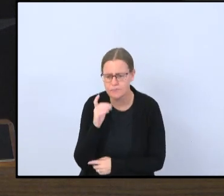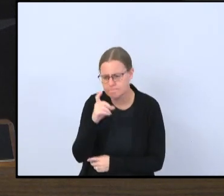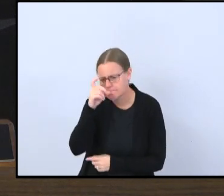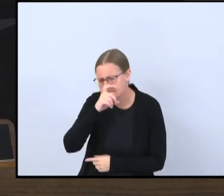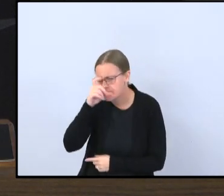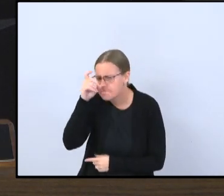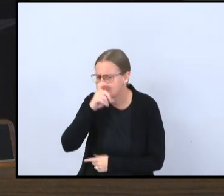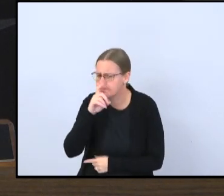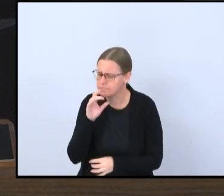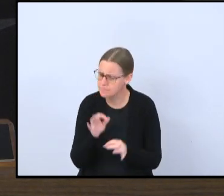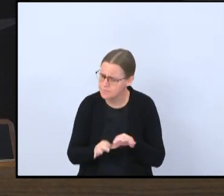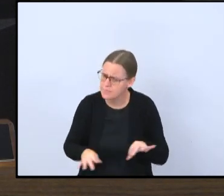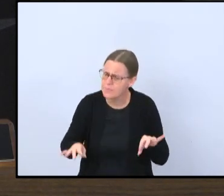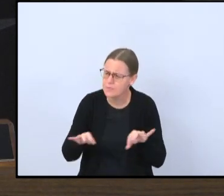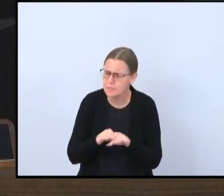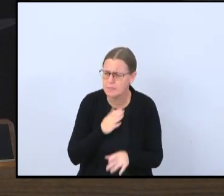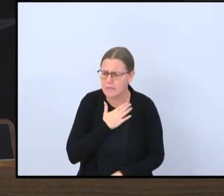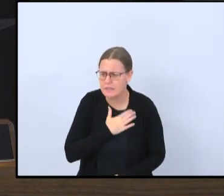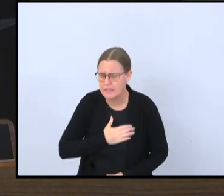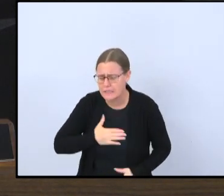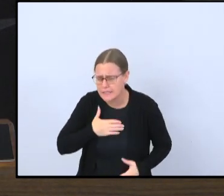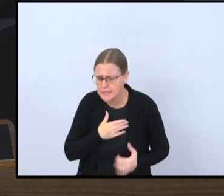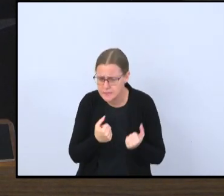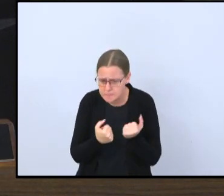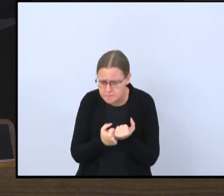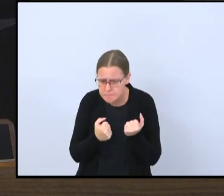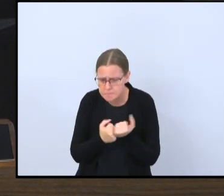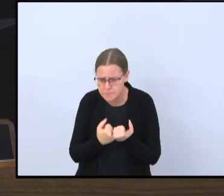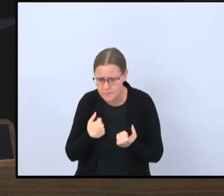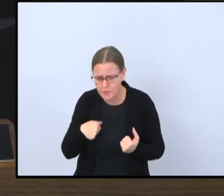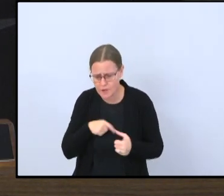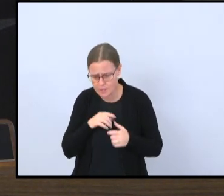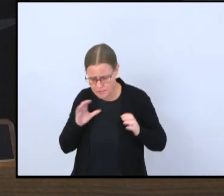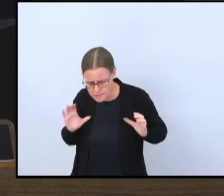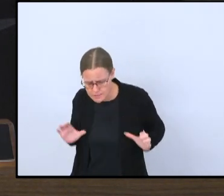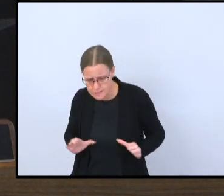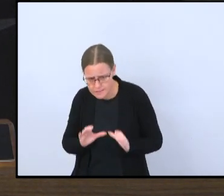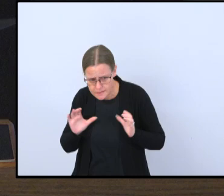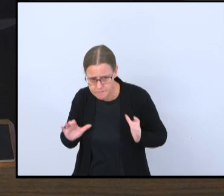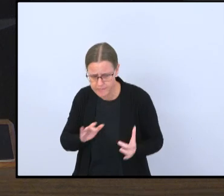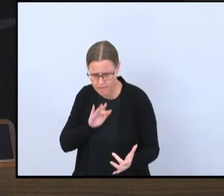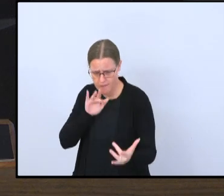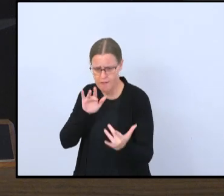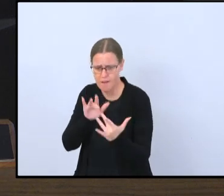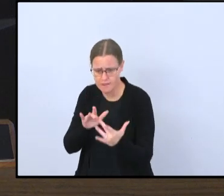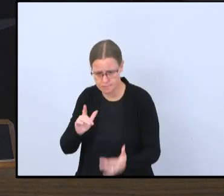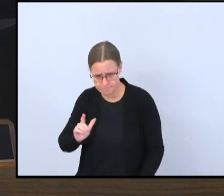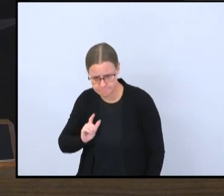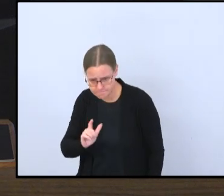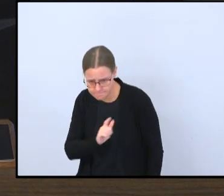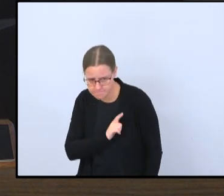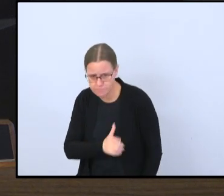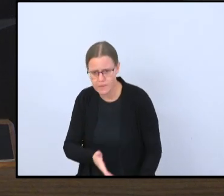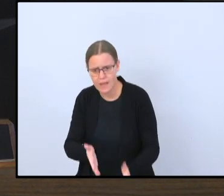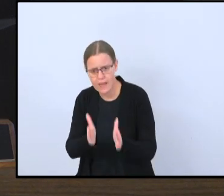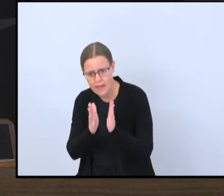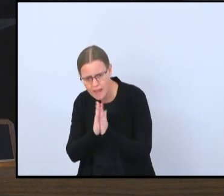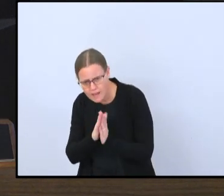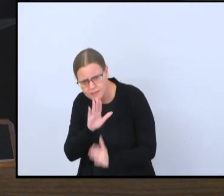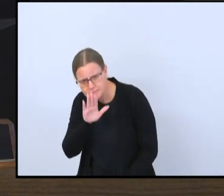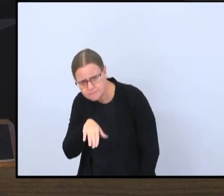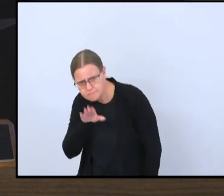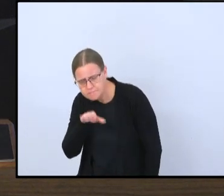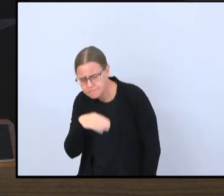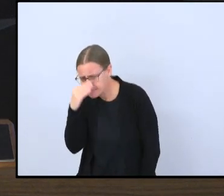Please support our efforts. Contact your legislators and ask them, tell